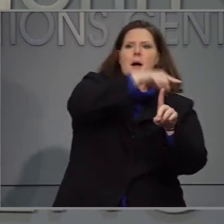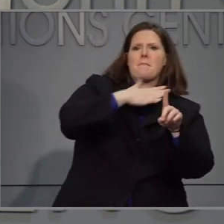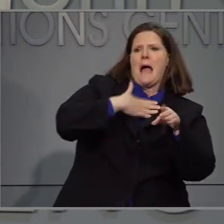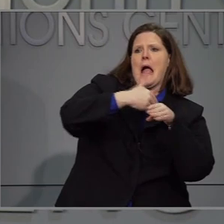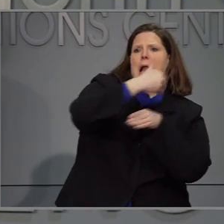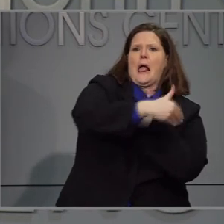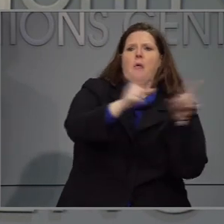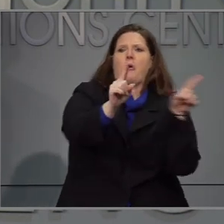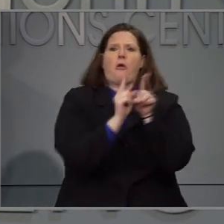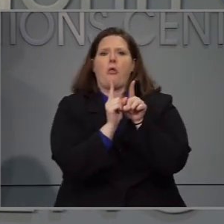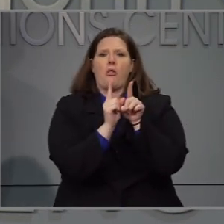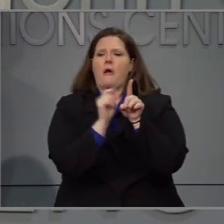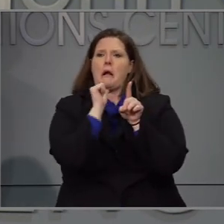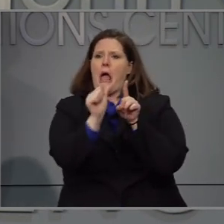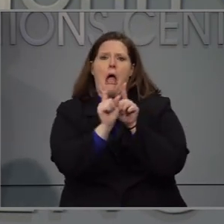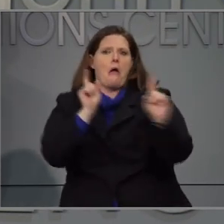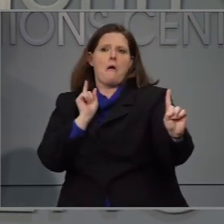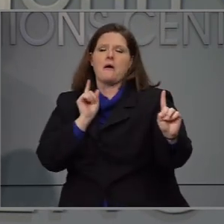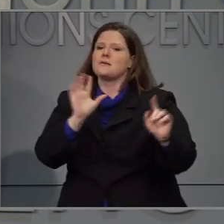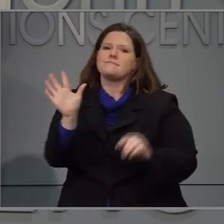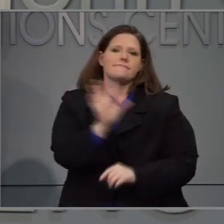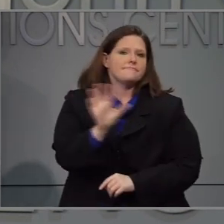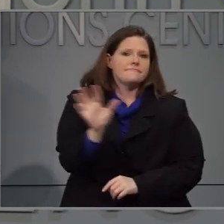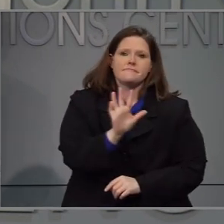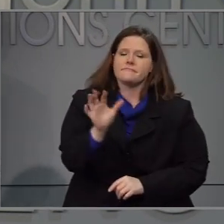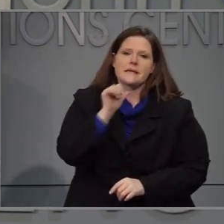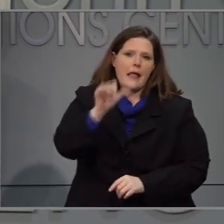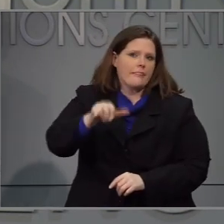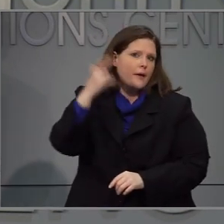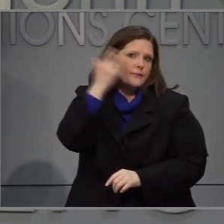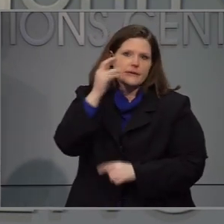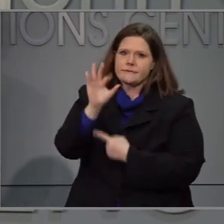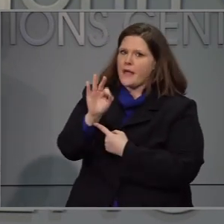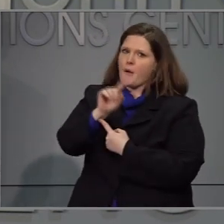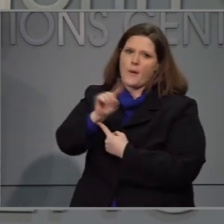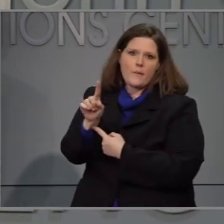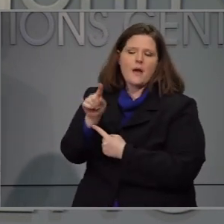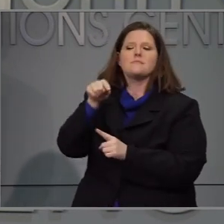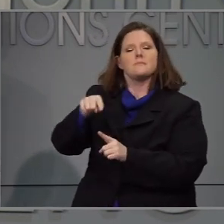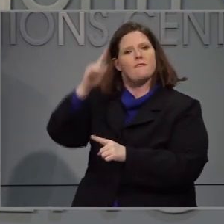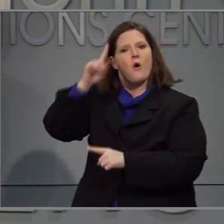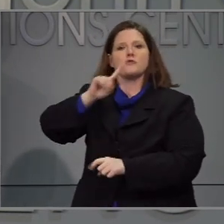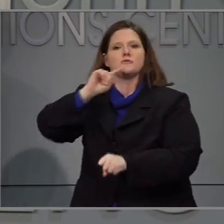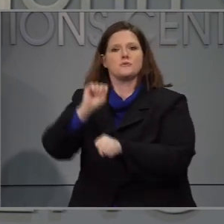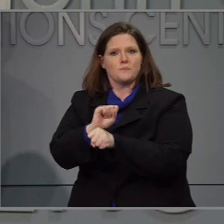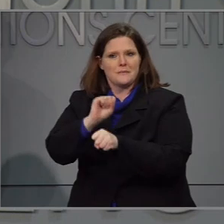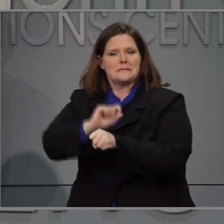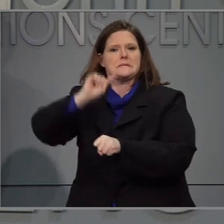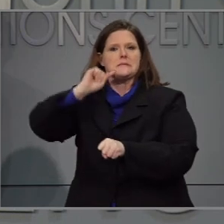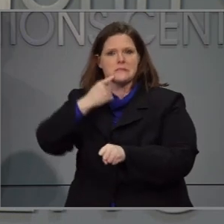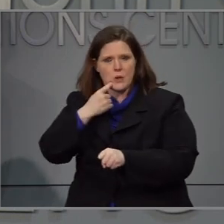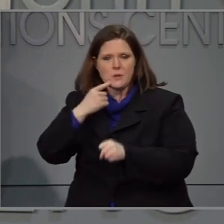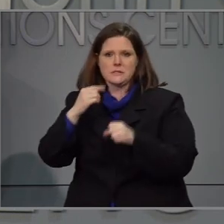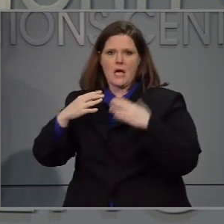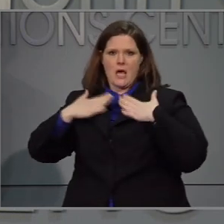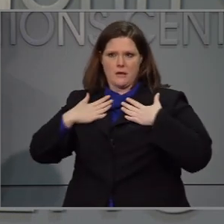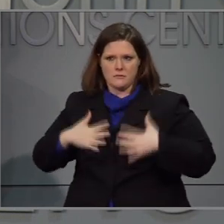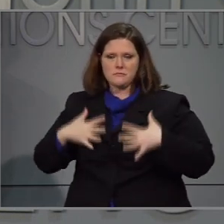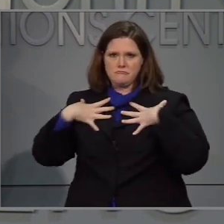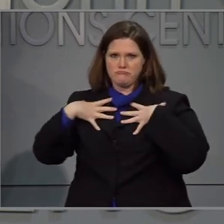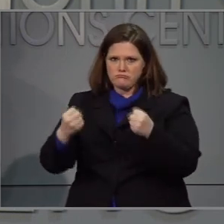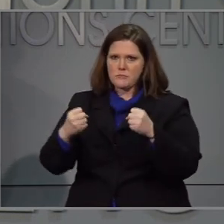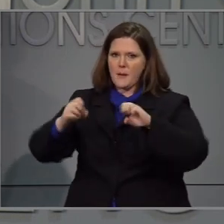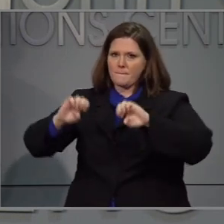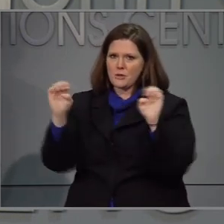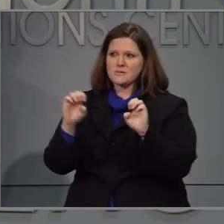stay-at-home violations. We need to keep emergency lines open for true emergencies. 911 centers are once again getting